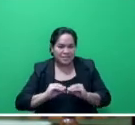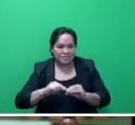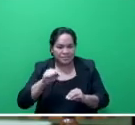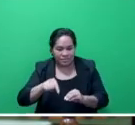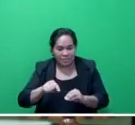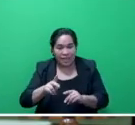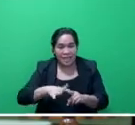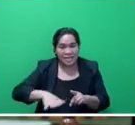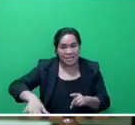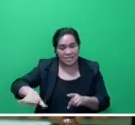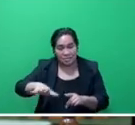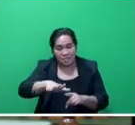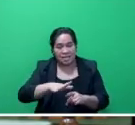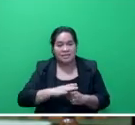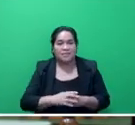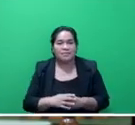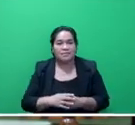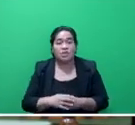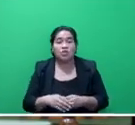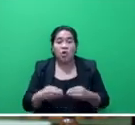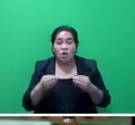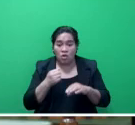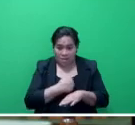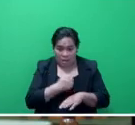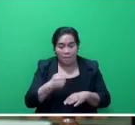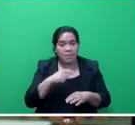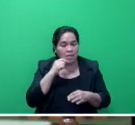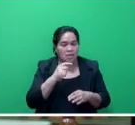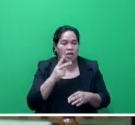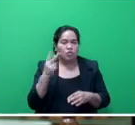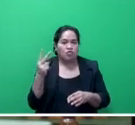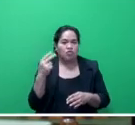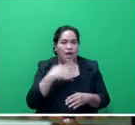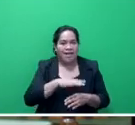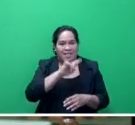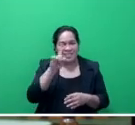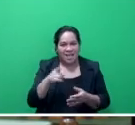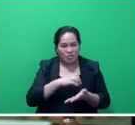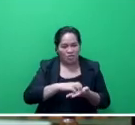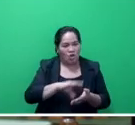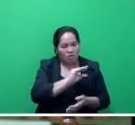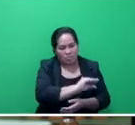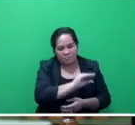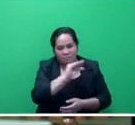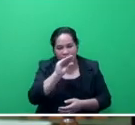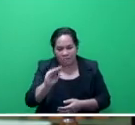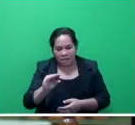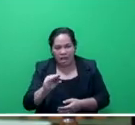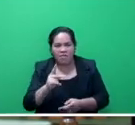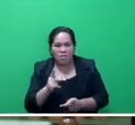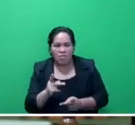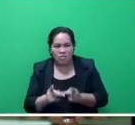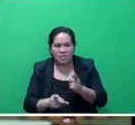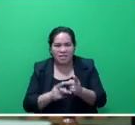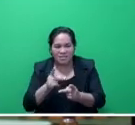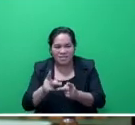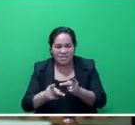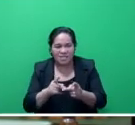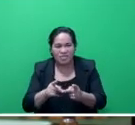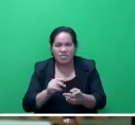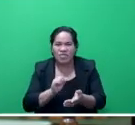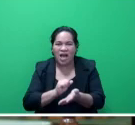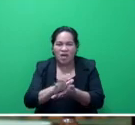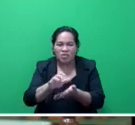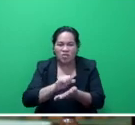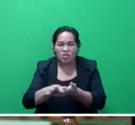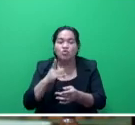space. And accordingly, government is going to give a grant of $200,000 to the Business Processing Outsourcing Council to develop the BPO